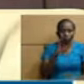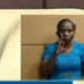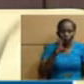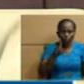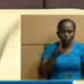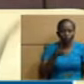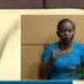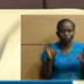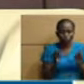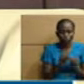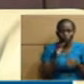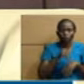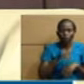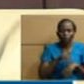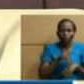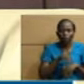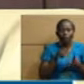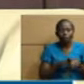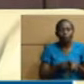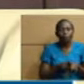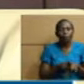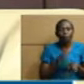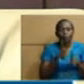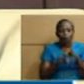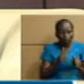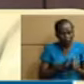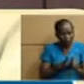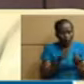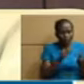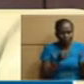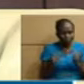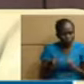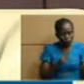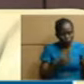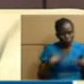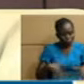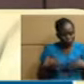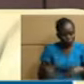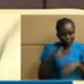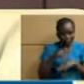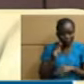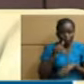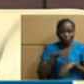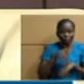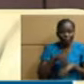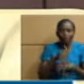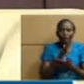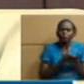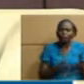some concluding remarks. And I think people are following the discussion, and they sent some comments.